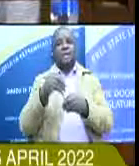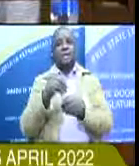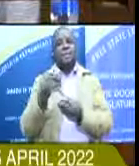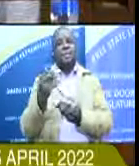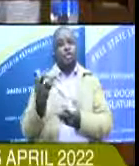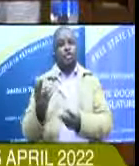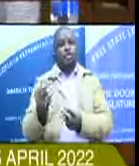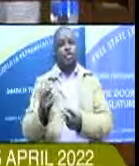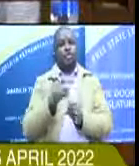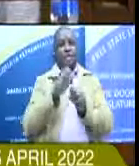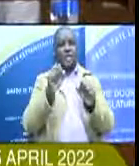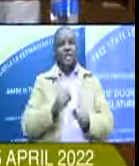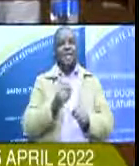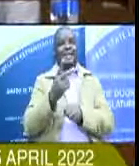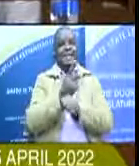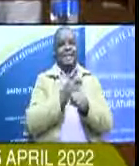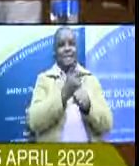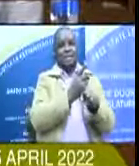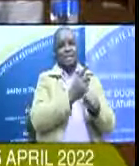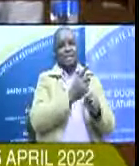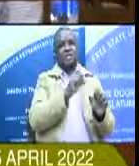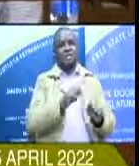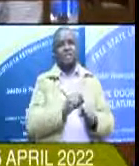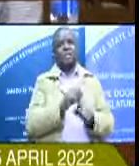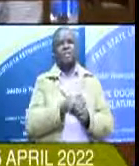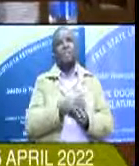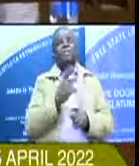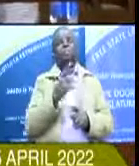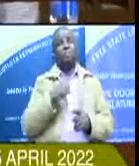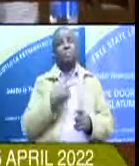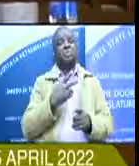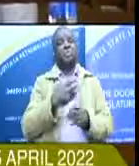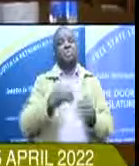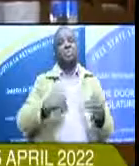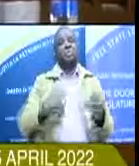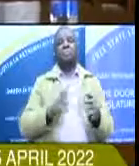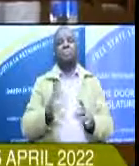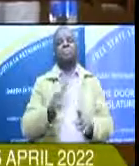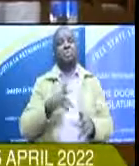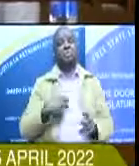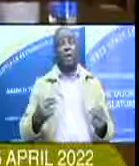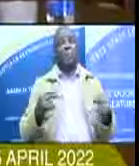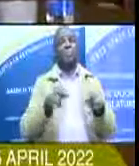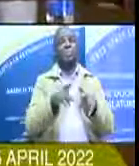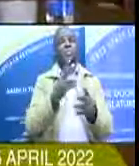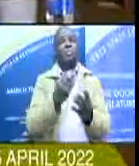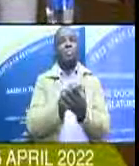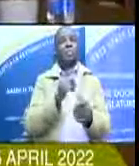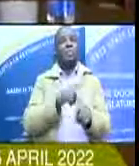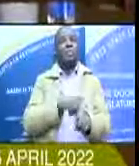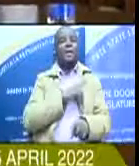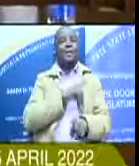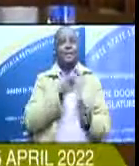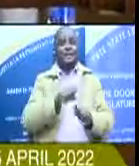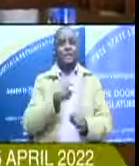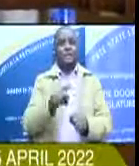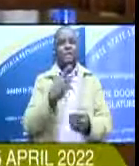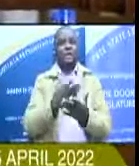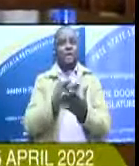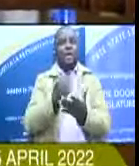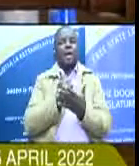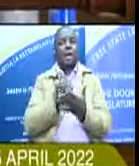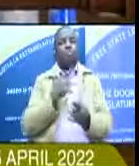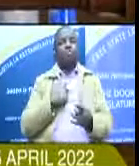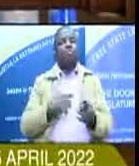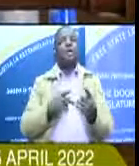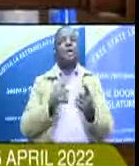we shall not be left behind, as the model would propel us towards the realization and monitoring of the national health